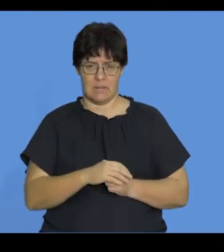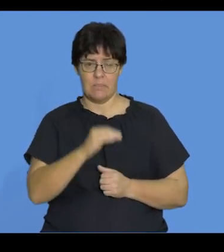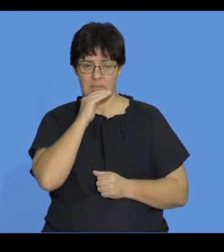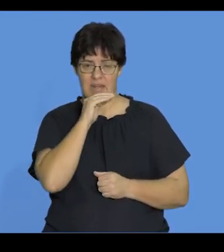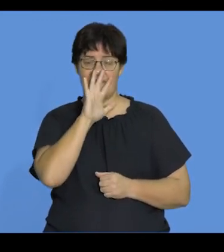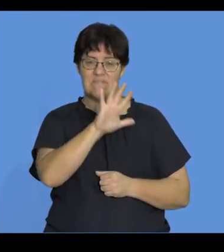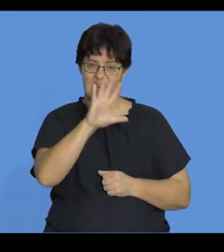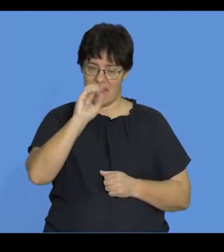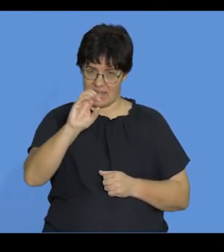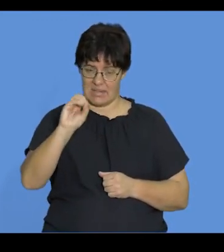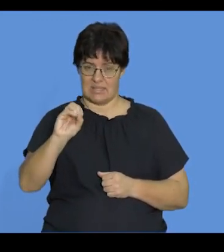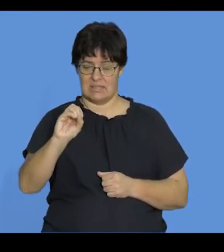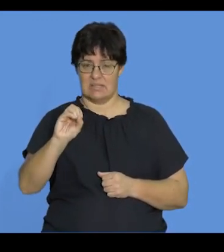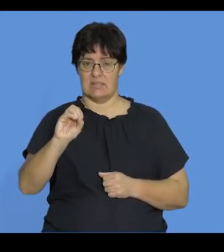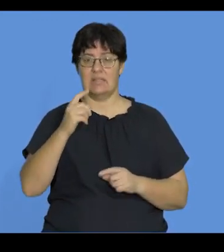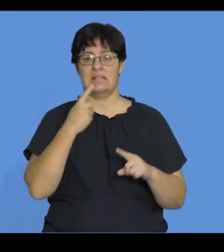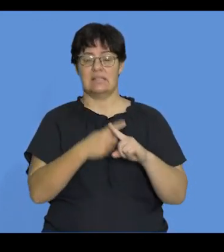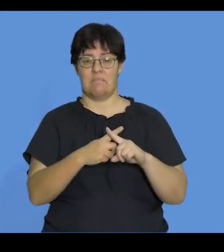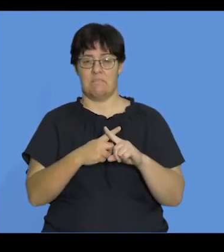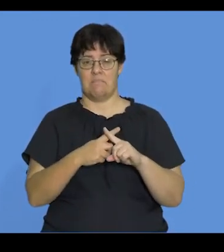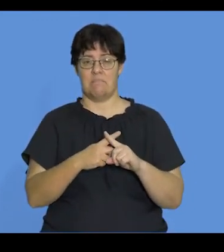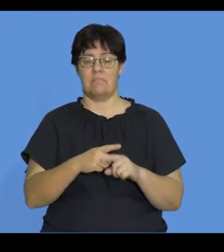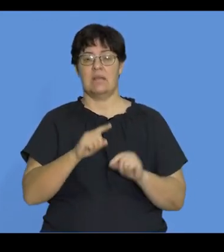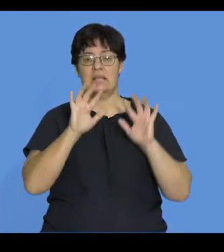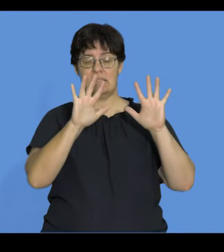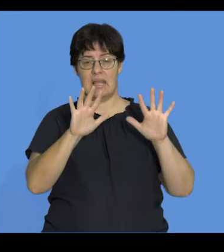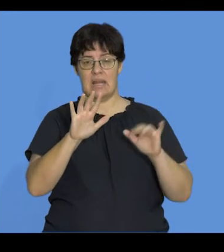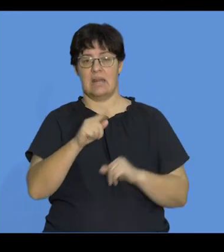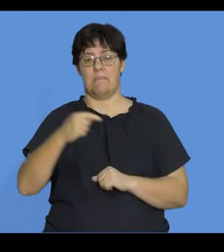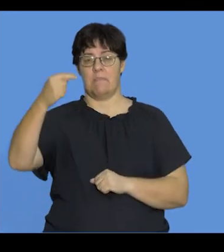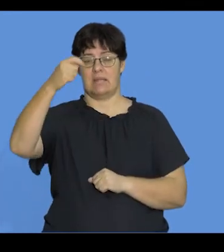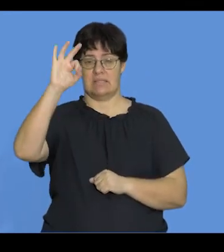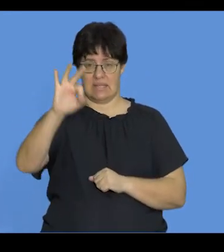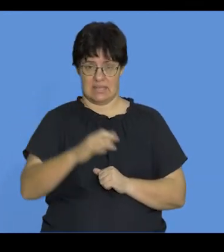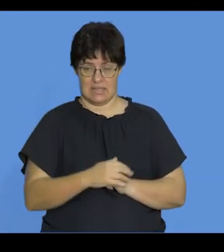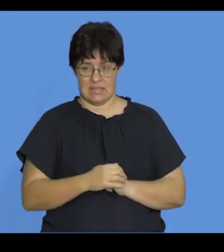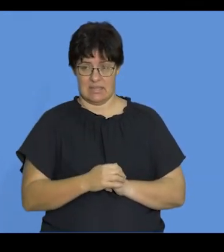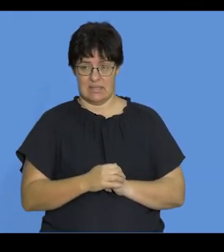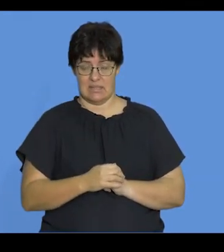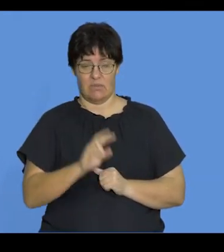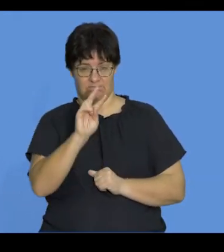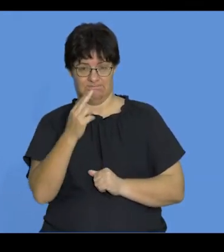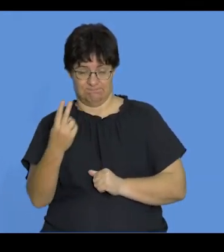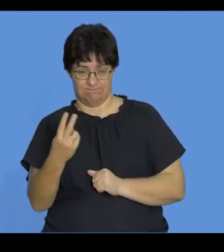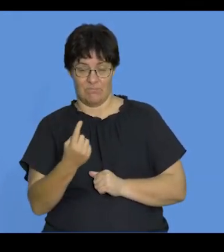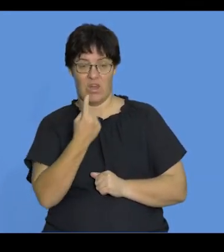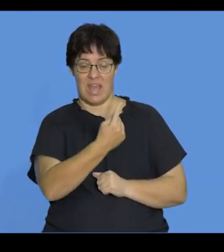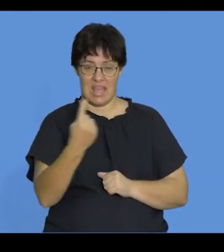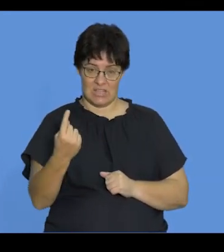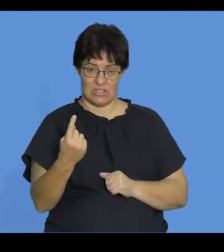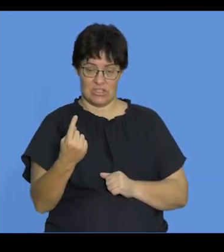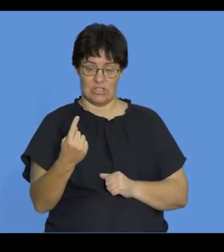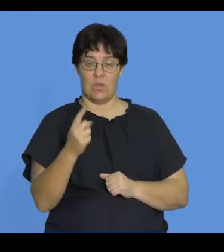be 500 multiplied by 10 exponent minus 3. This is the conversion, because for every